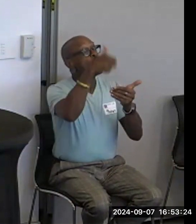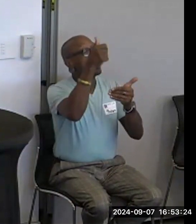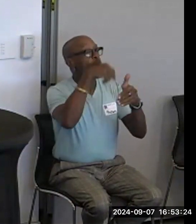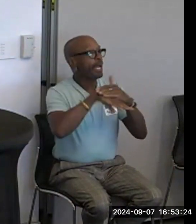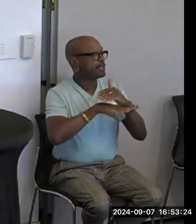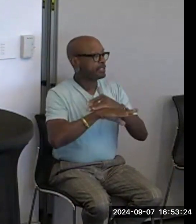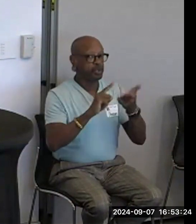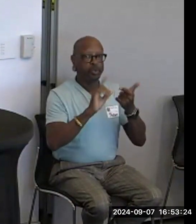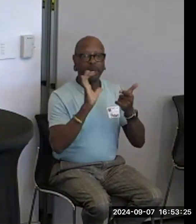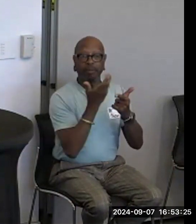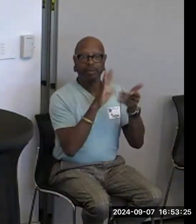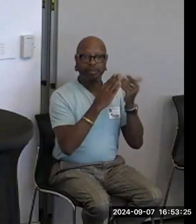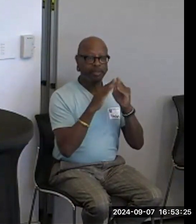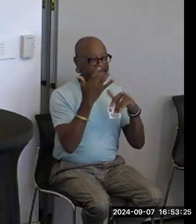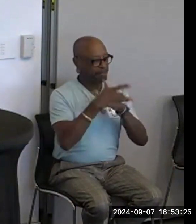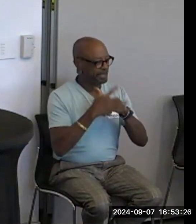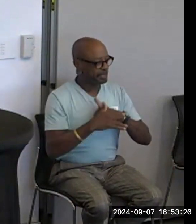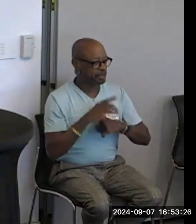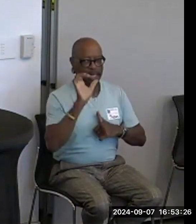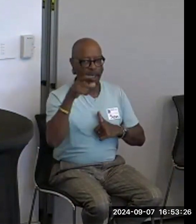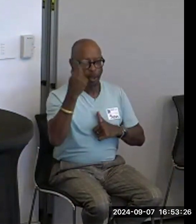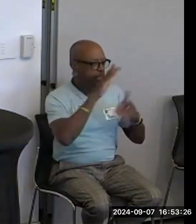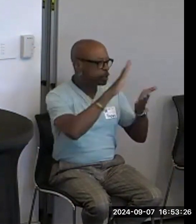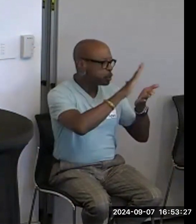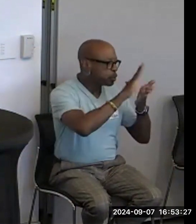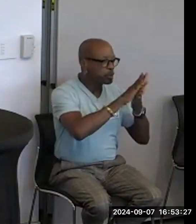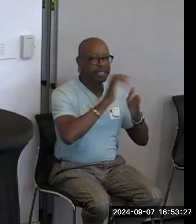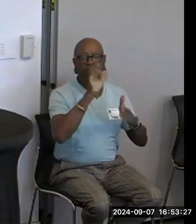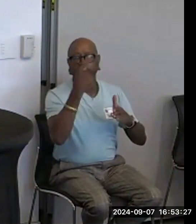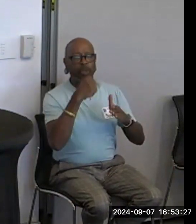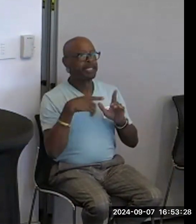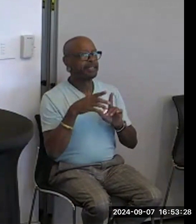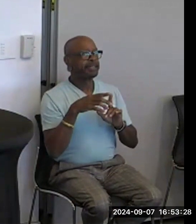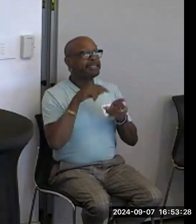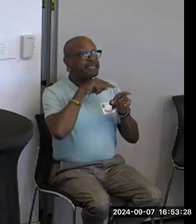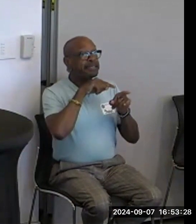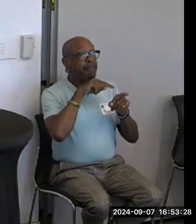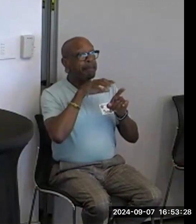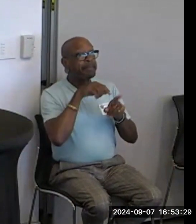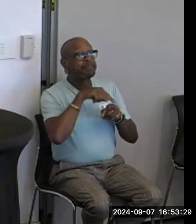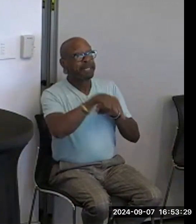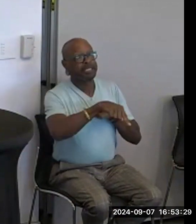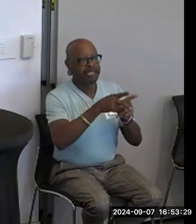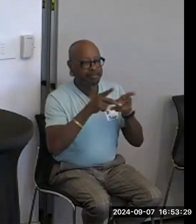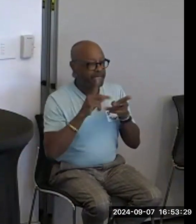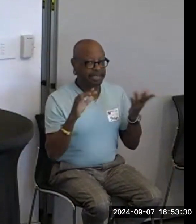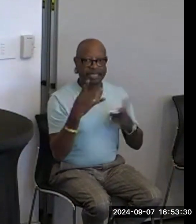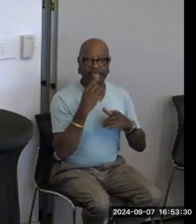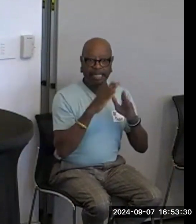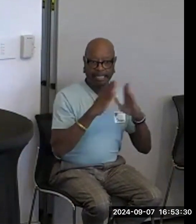our community spaces. So not just specialized spaces like the Lighthouse, but I want